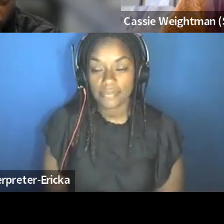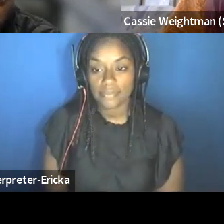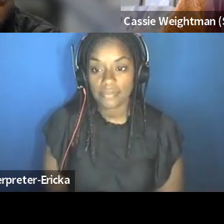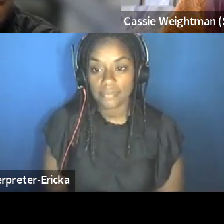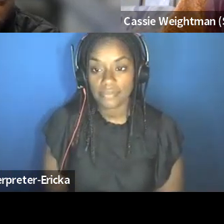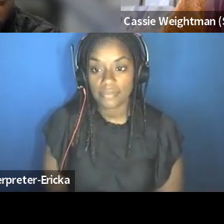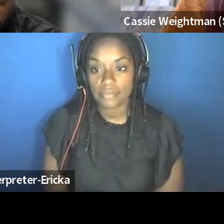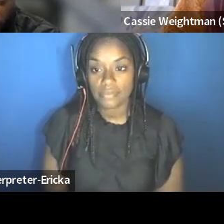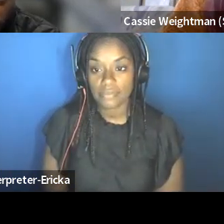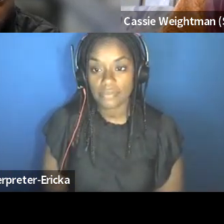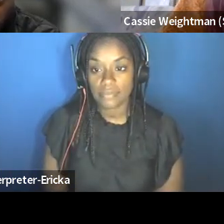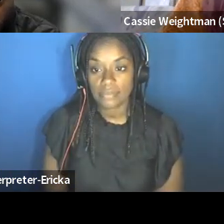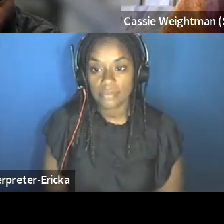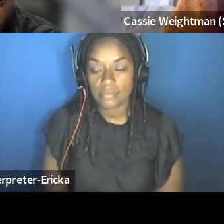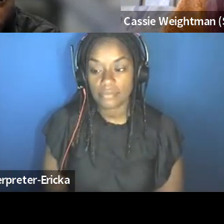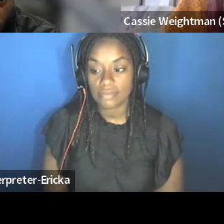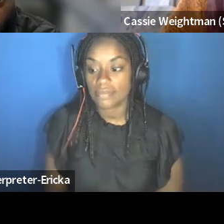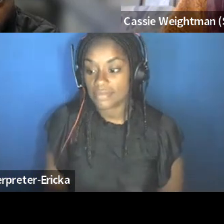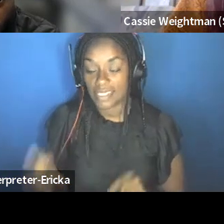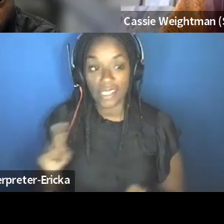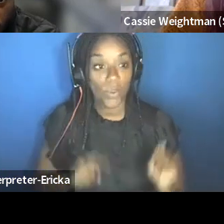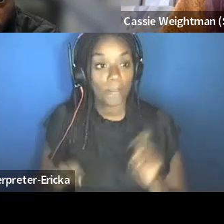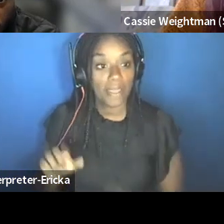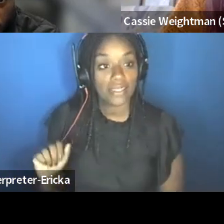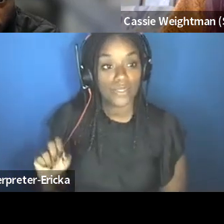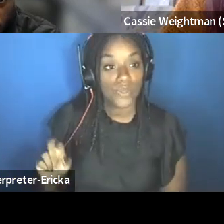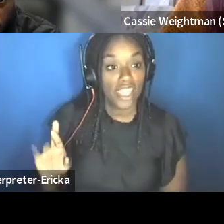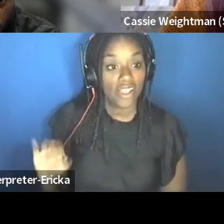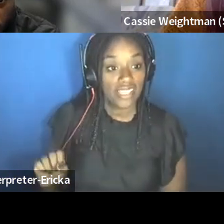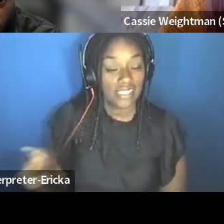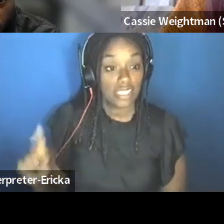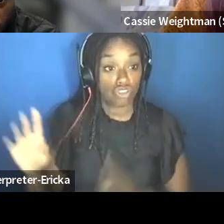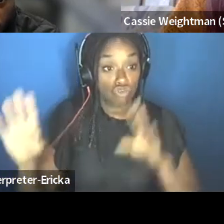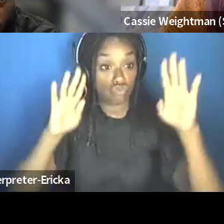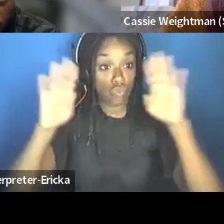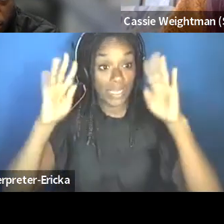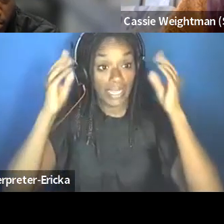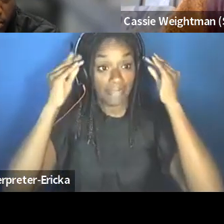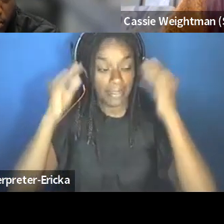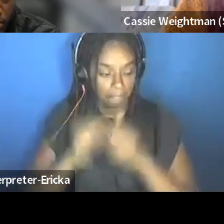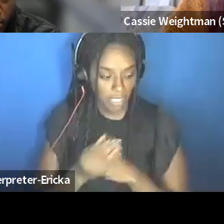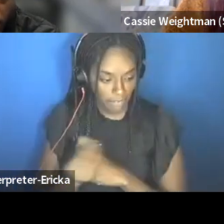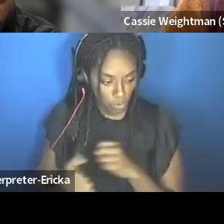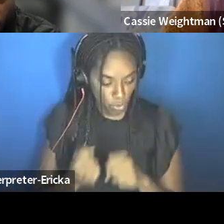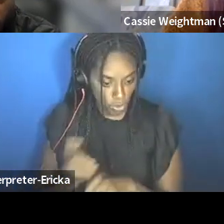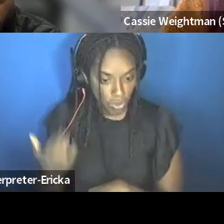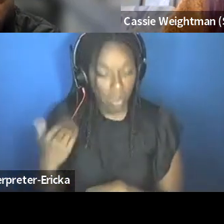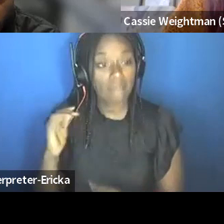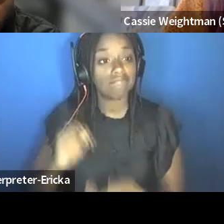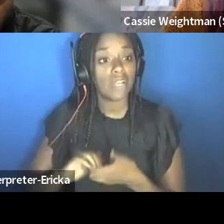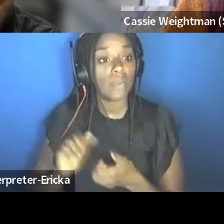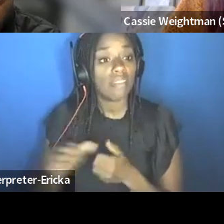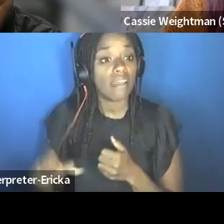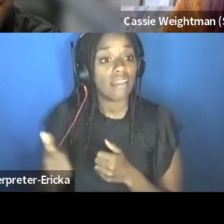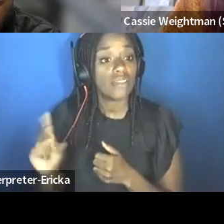Going back to Arius's creative thinking stuff, a number of years ago, I partnered with another disability